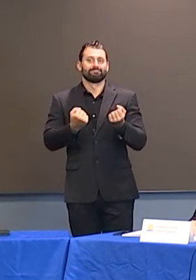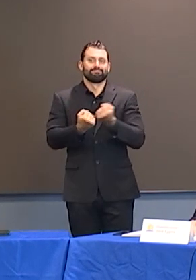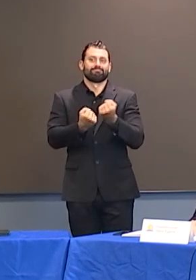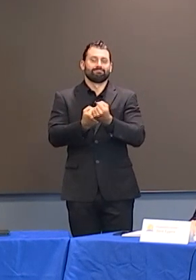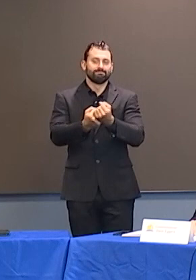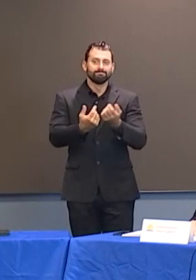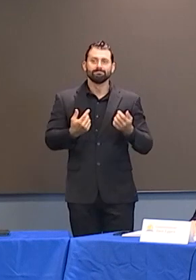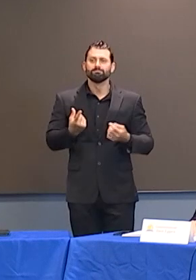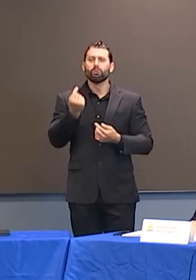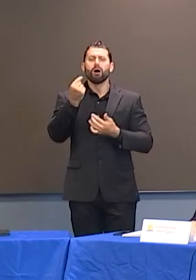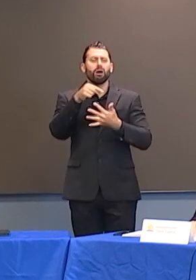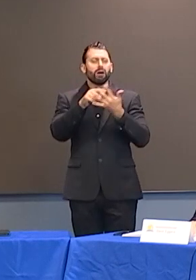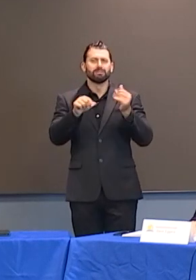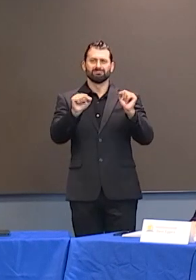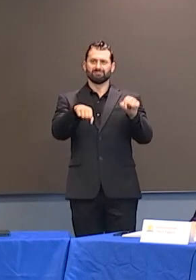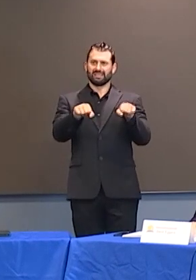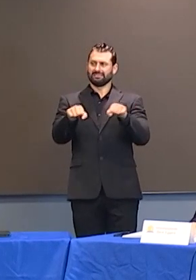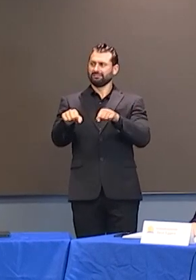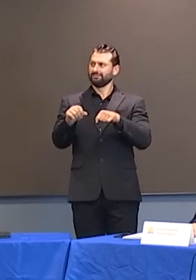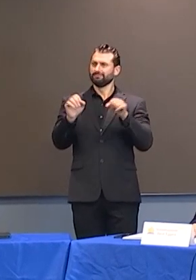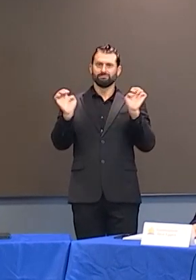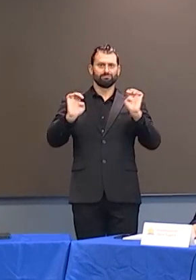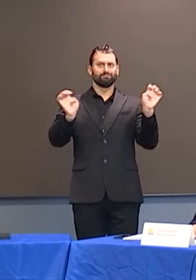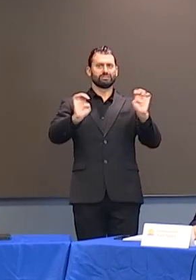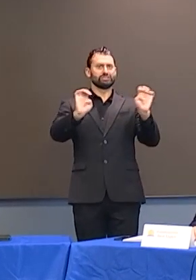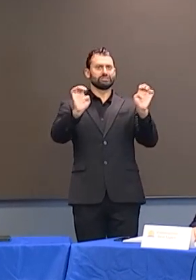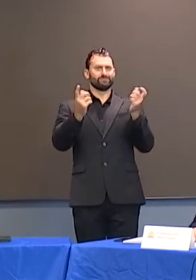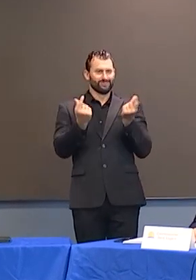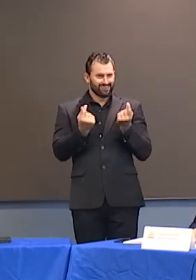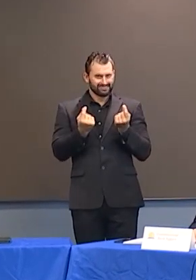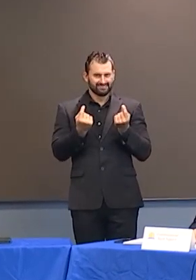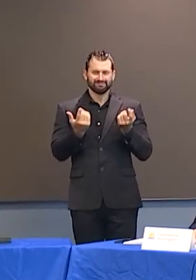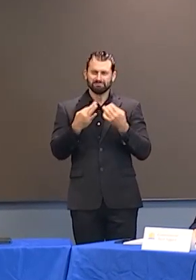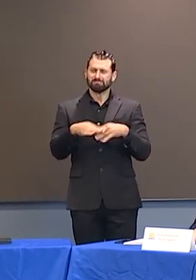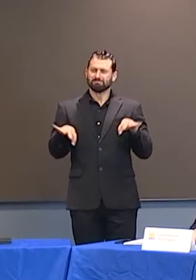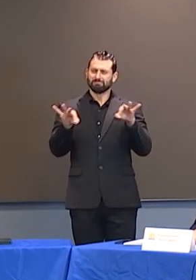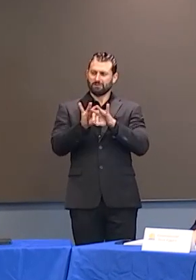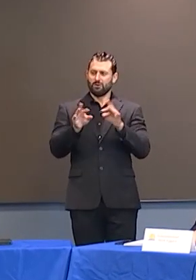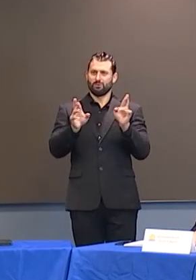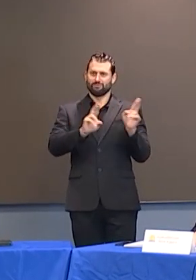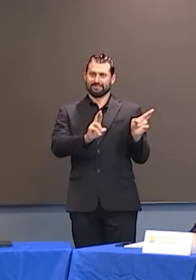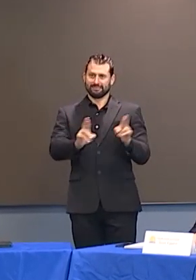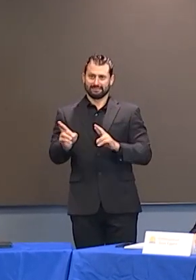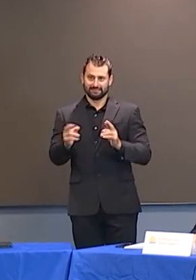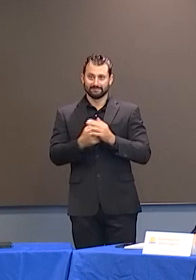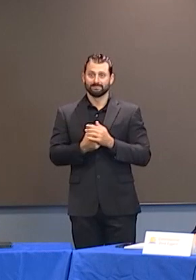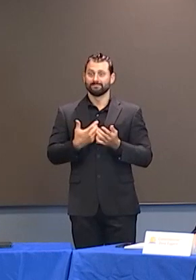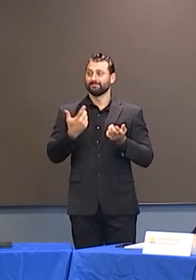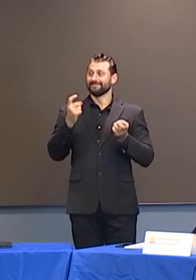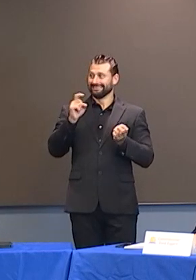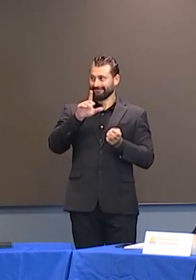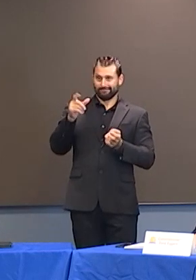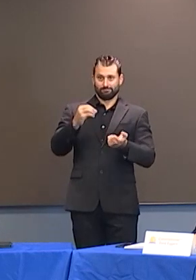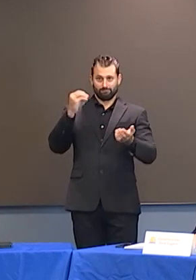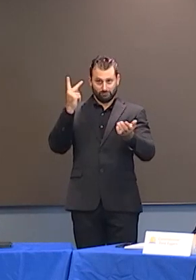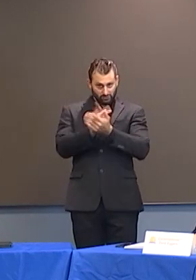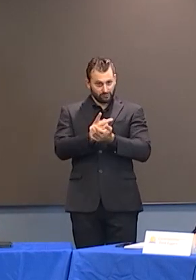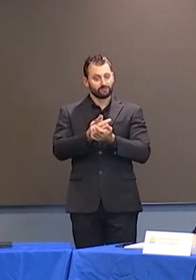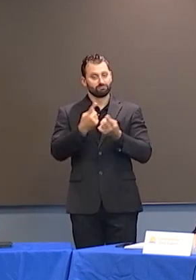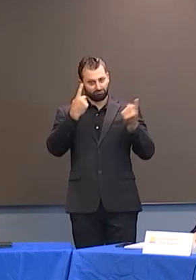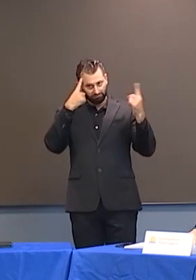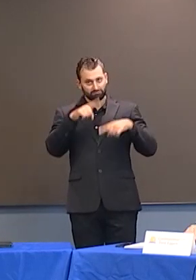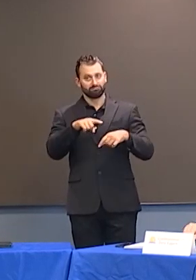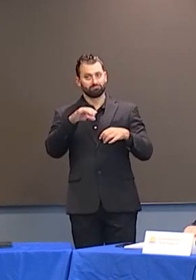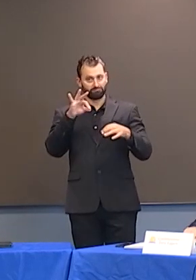steps to clear debris. So that authorization gives us the ability to act quickly. It is for a period of seven